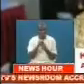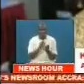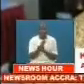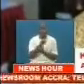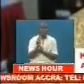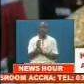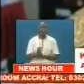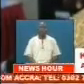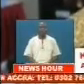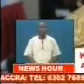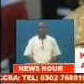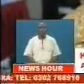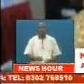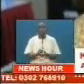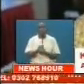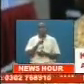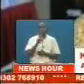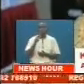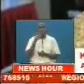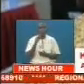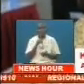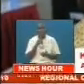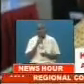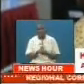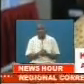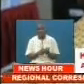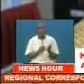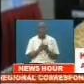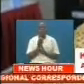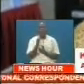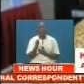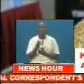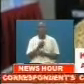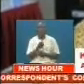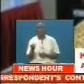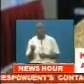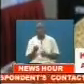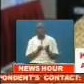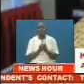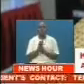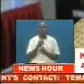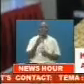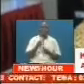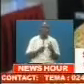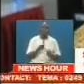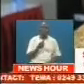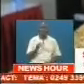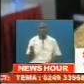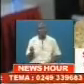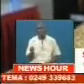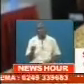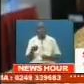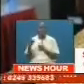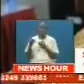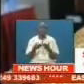bill. This bill will ensure that the right type of equipment, the right type of materials are